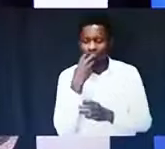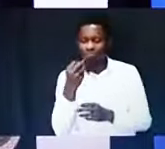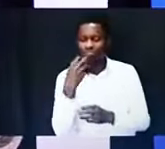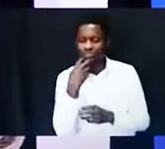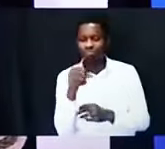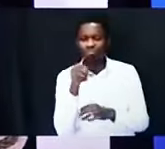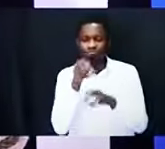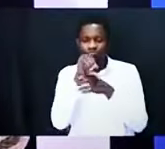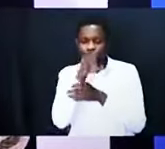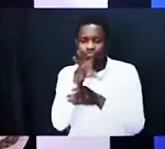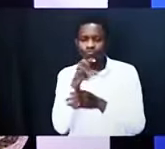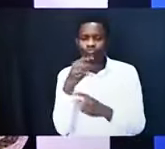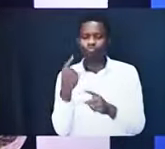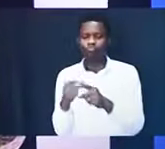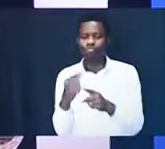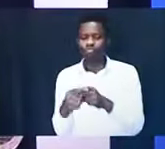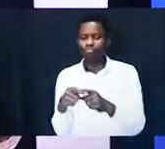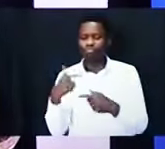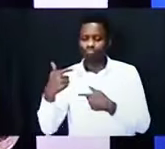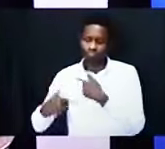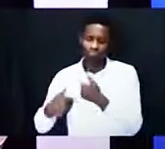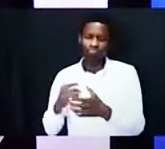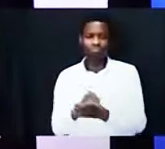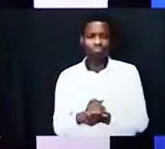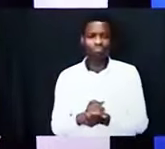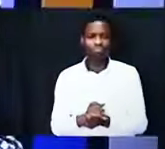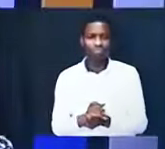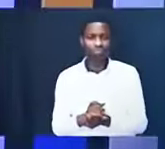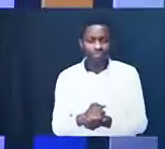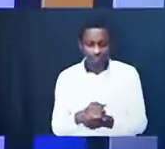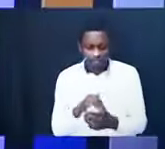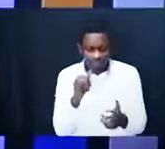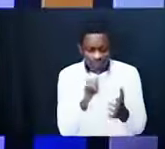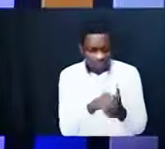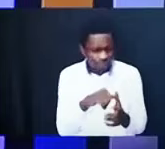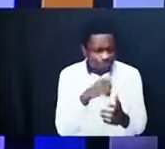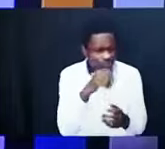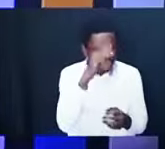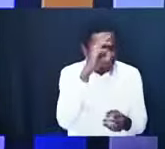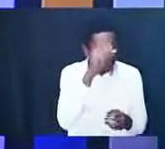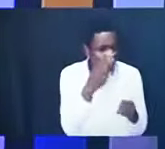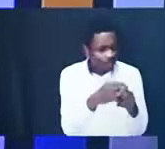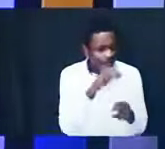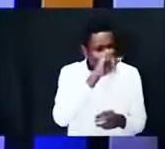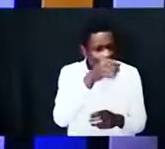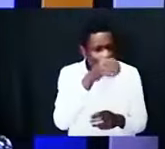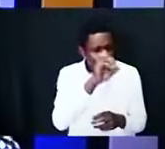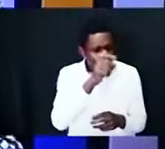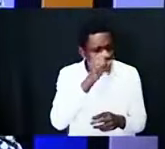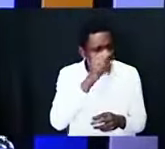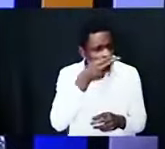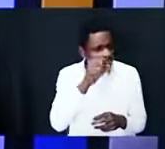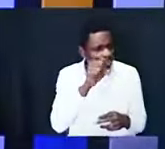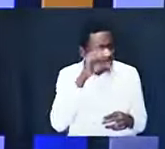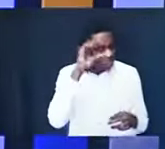lips. Isn't this Joseph's son? They asked.